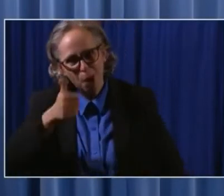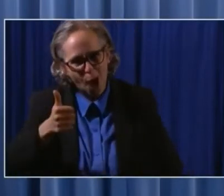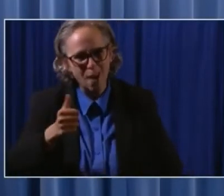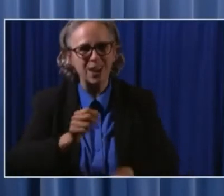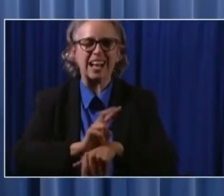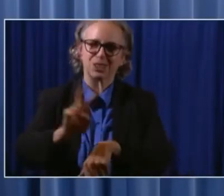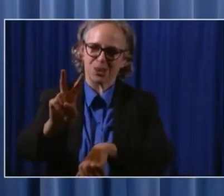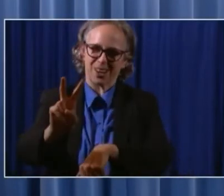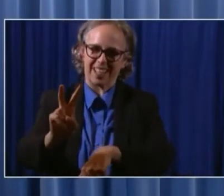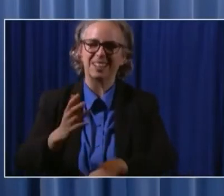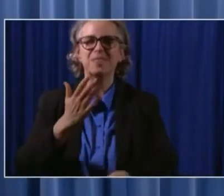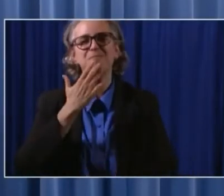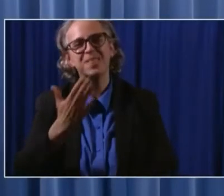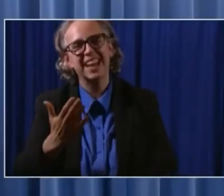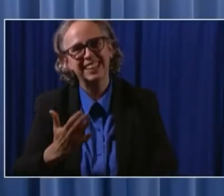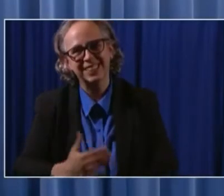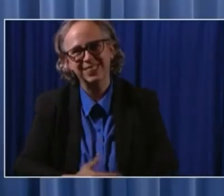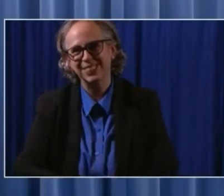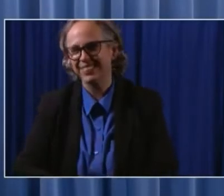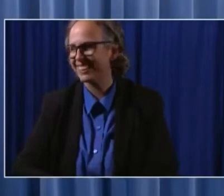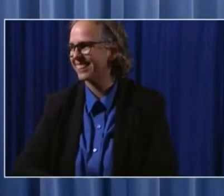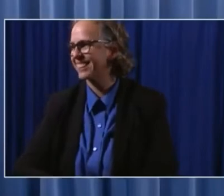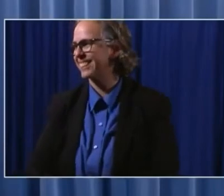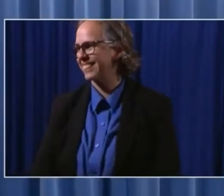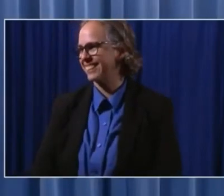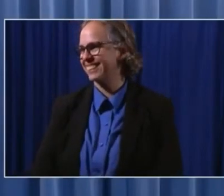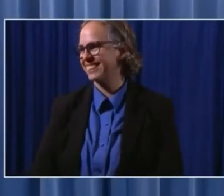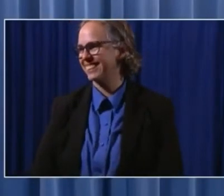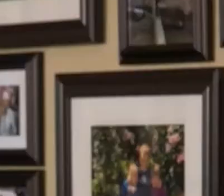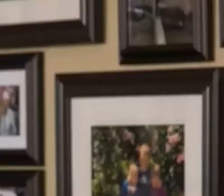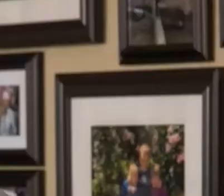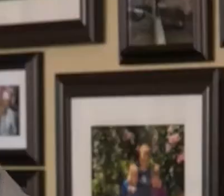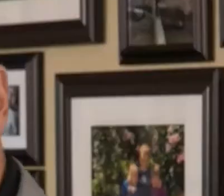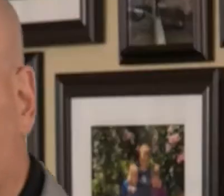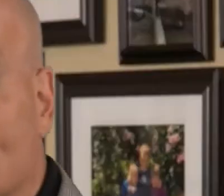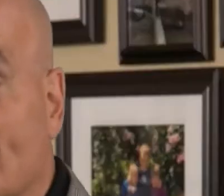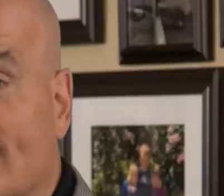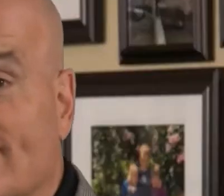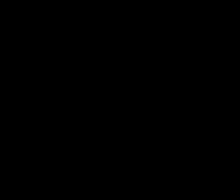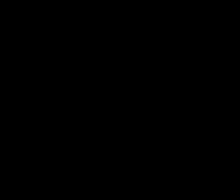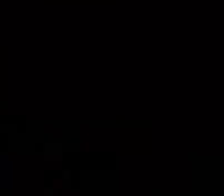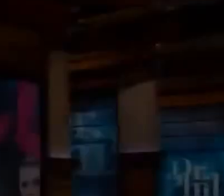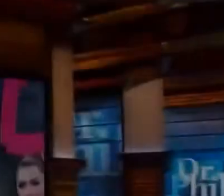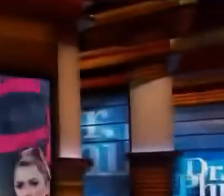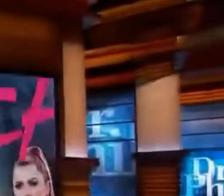Thank you very much. It felt good.